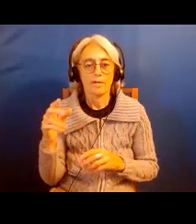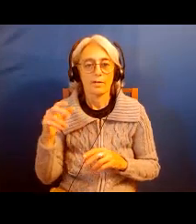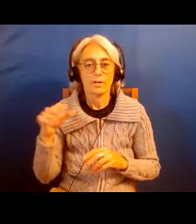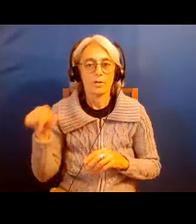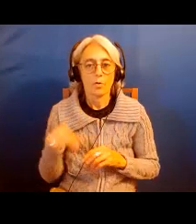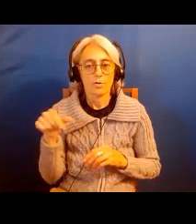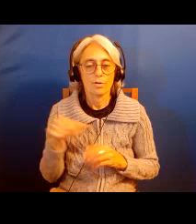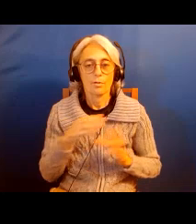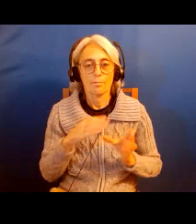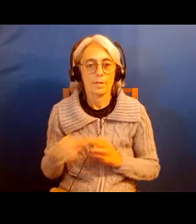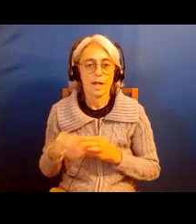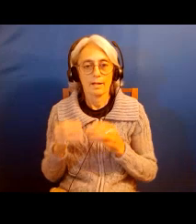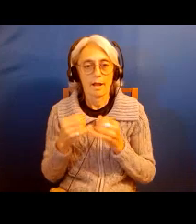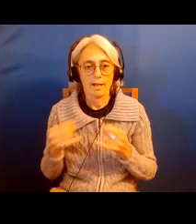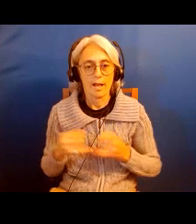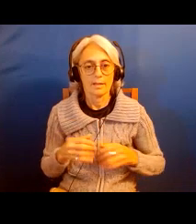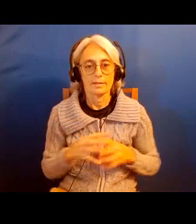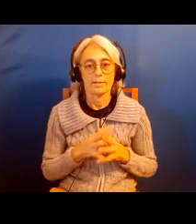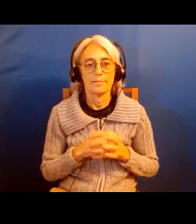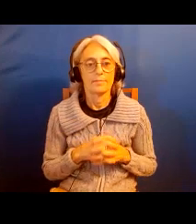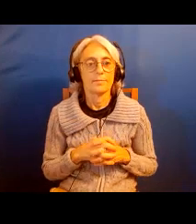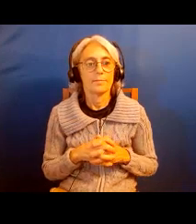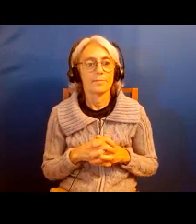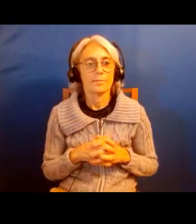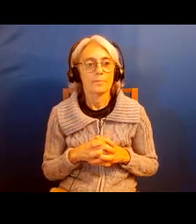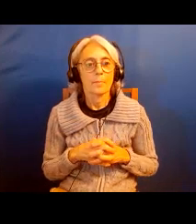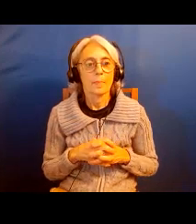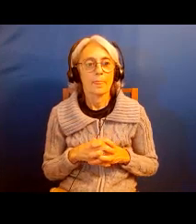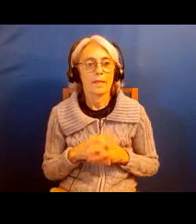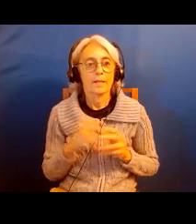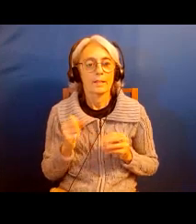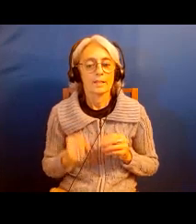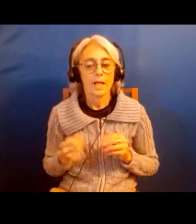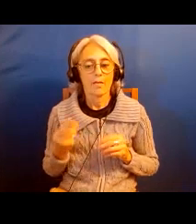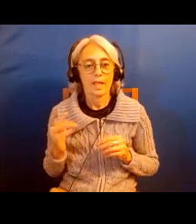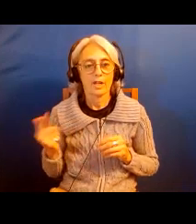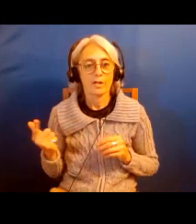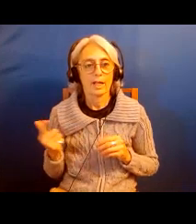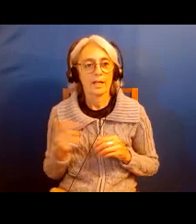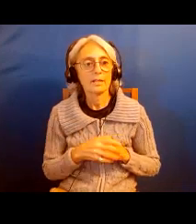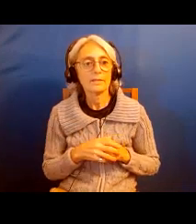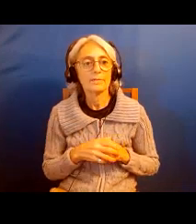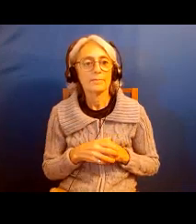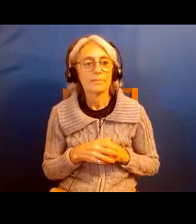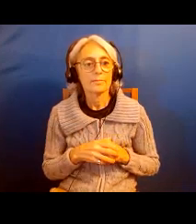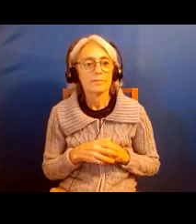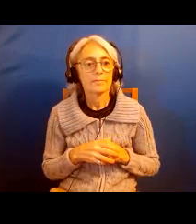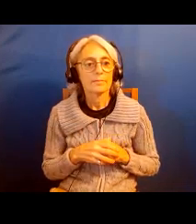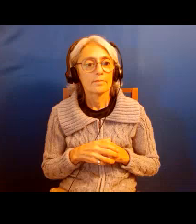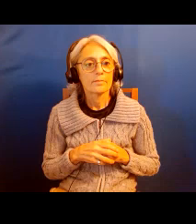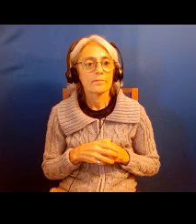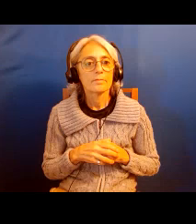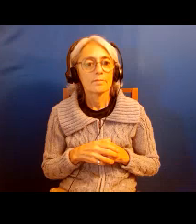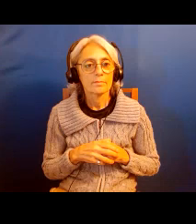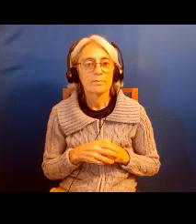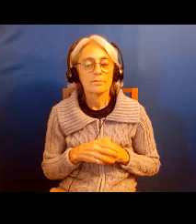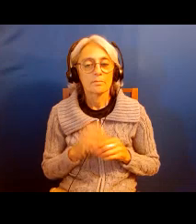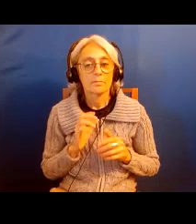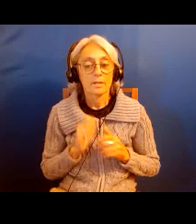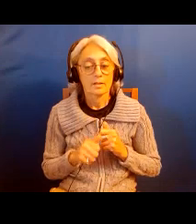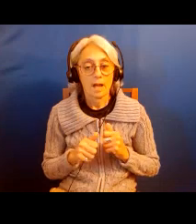guidelines. The South hearing and proposed guidelines adoption, we are anticipating for the December